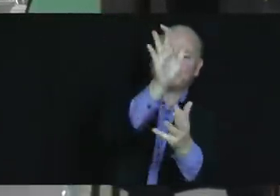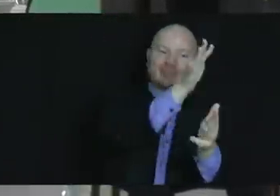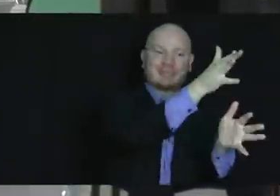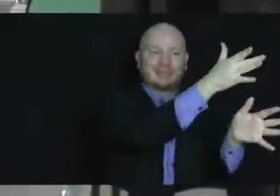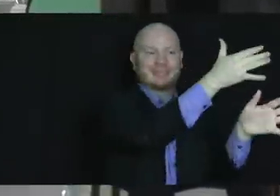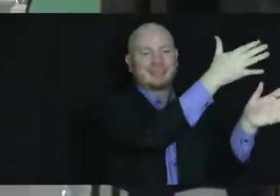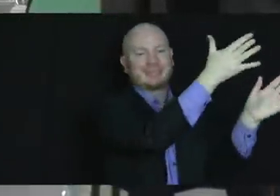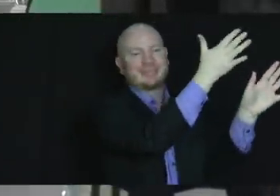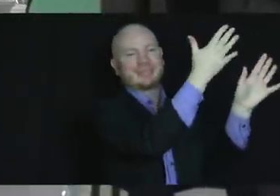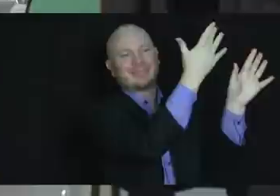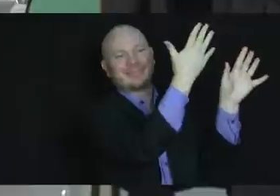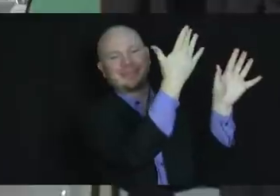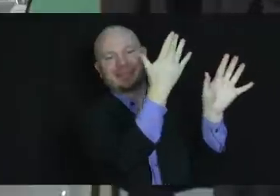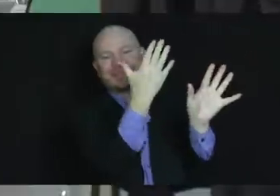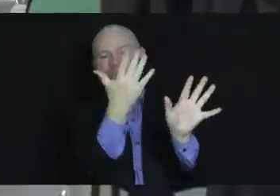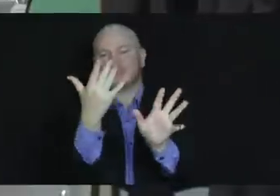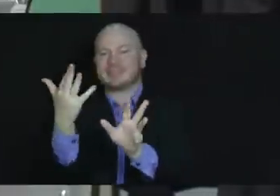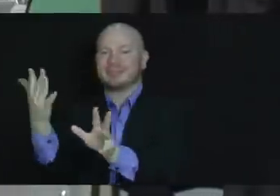gold.